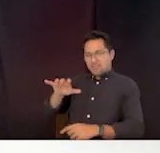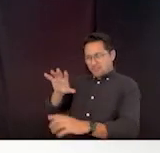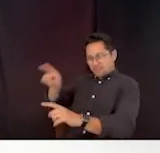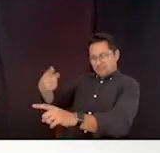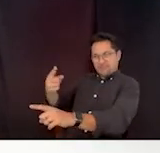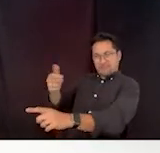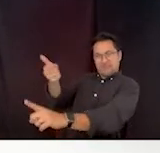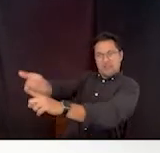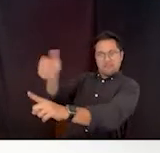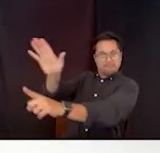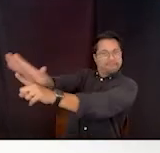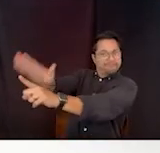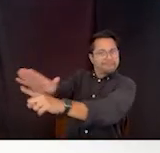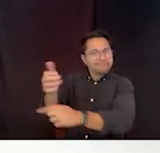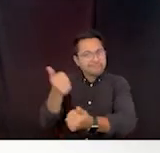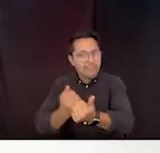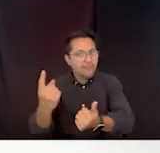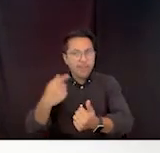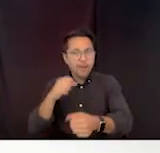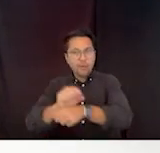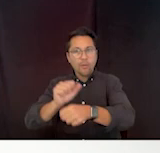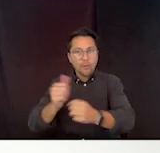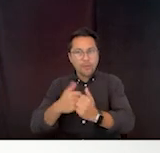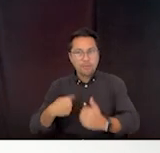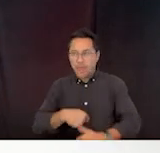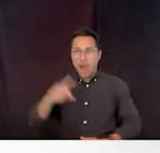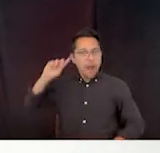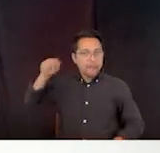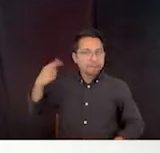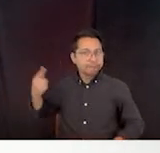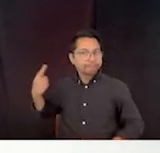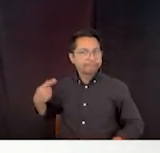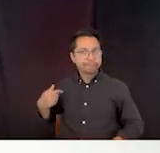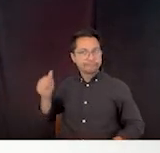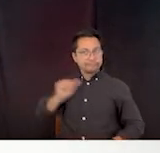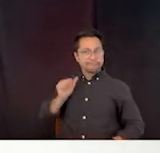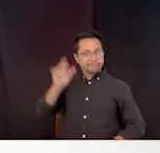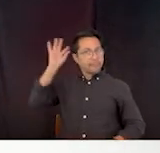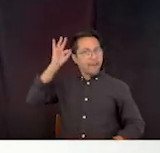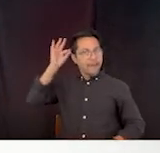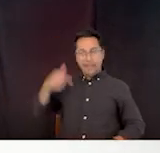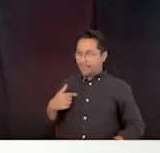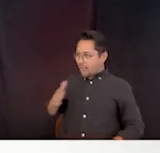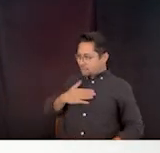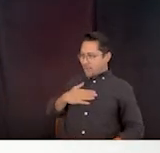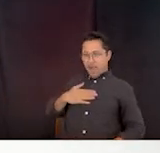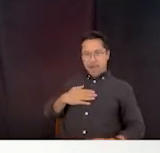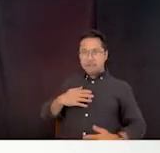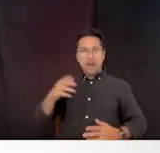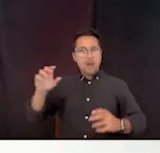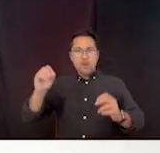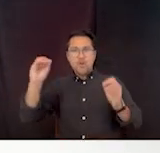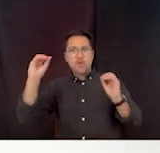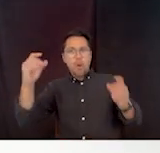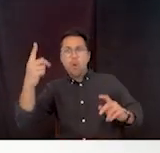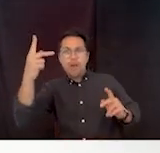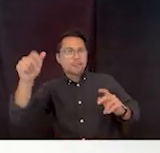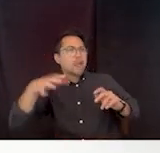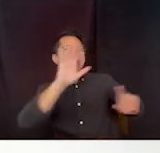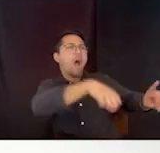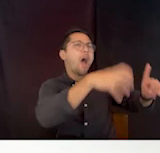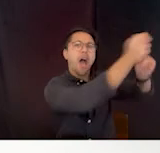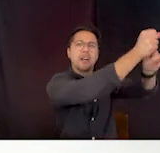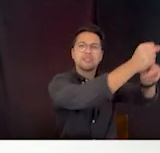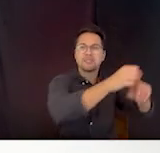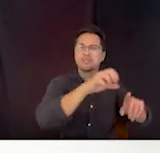are. Everyone that works with me knows I twirl my hair quite a bit. That's my own stereotypy. No one's blocking me from doing that. People click